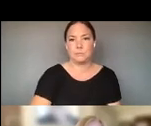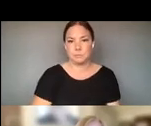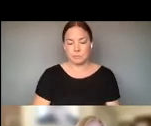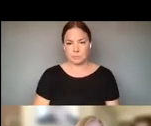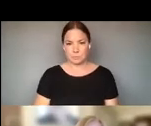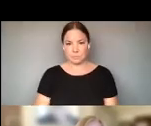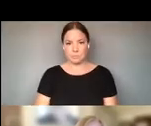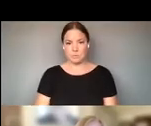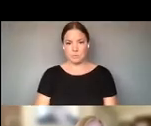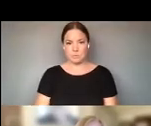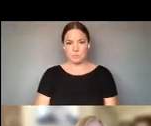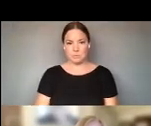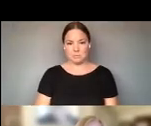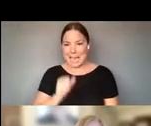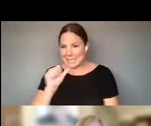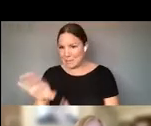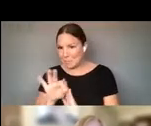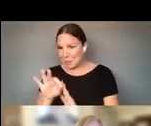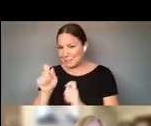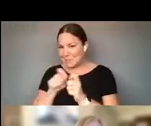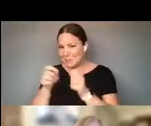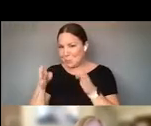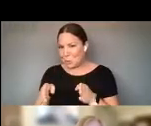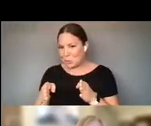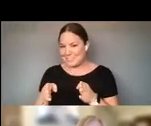I didn't pick somebody on this one. Don't make me pick.